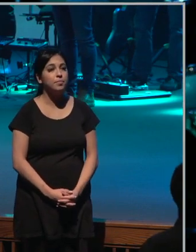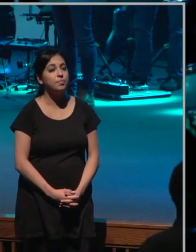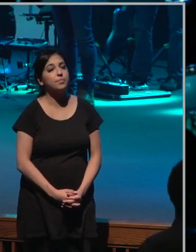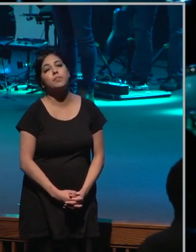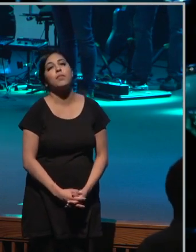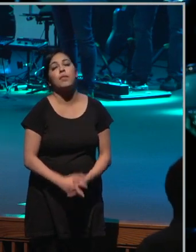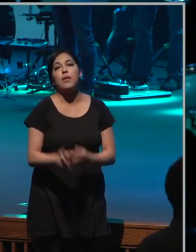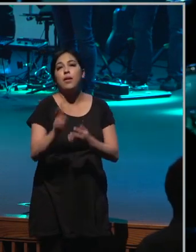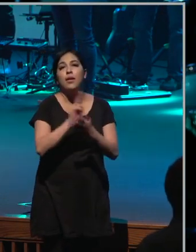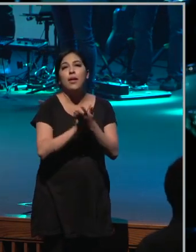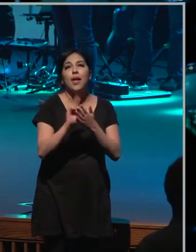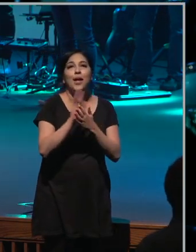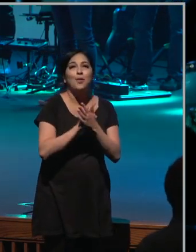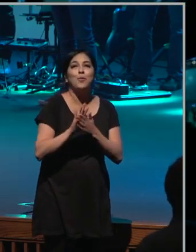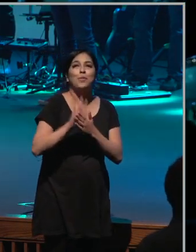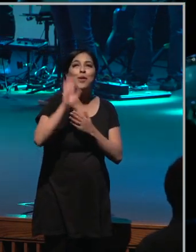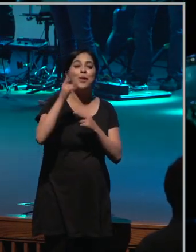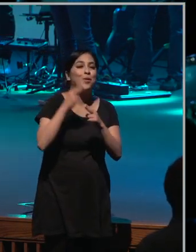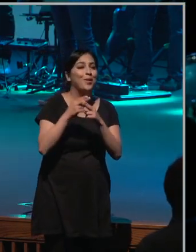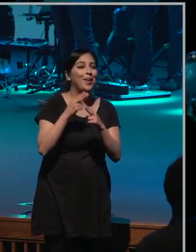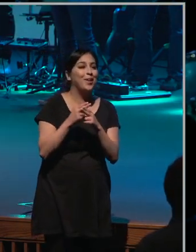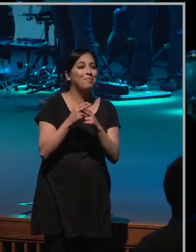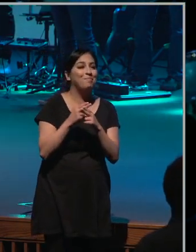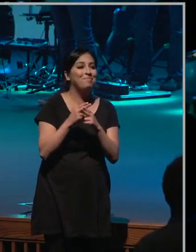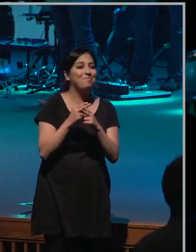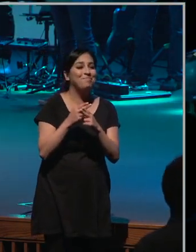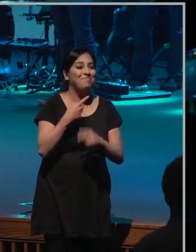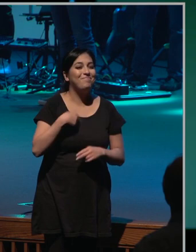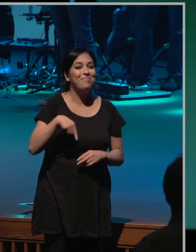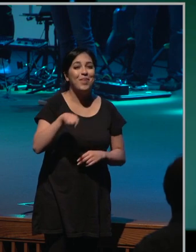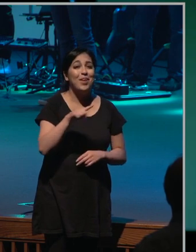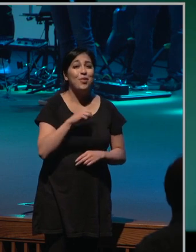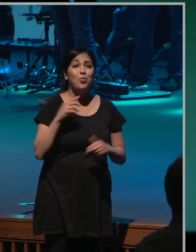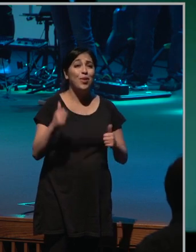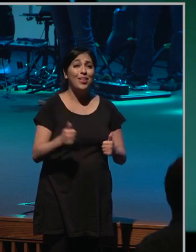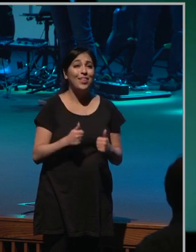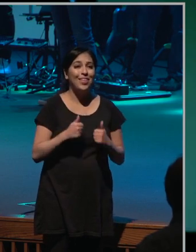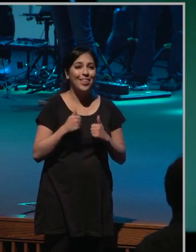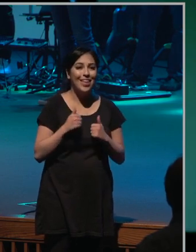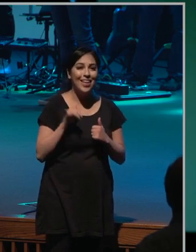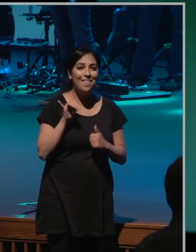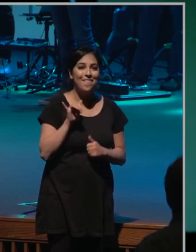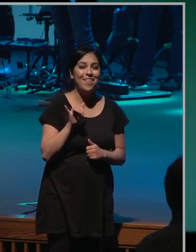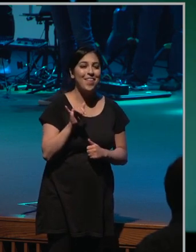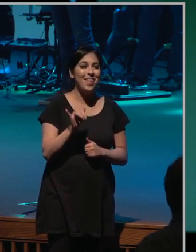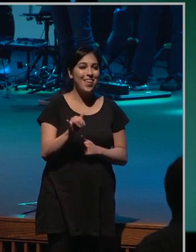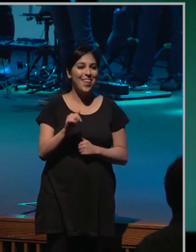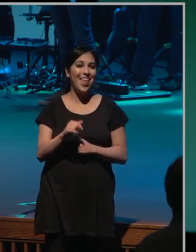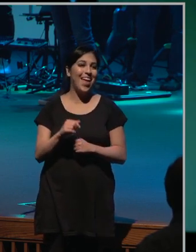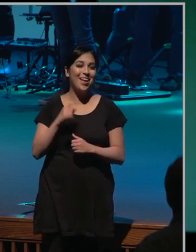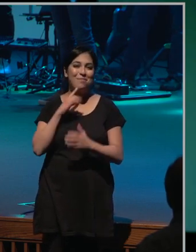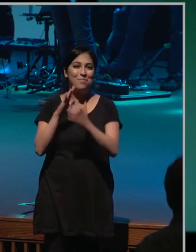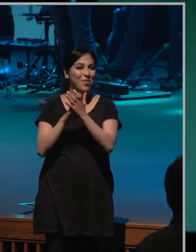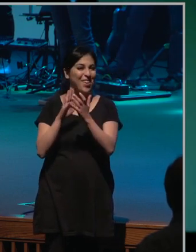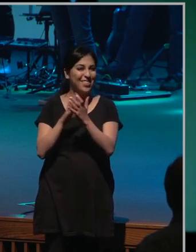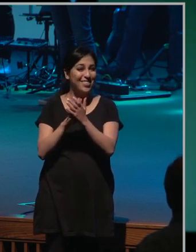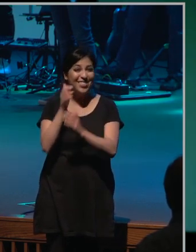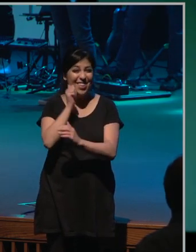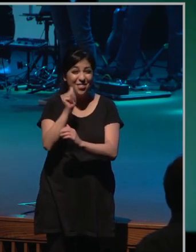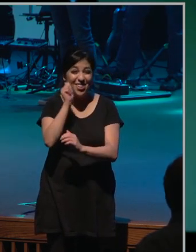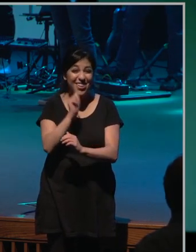Be your name. May we live out that praise. That's every day at home,